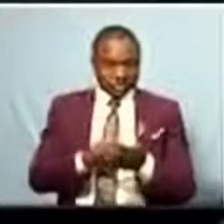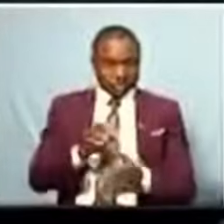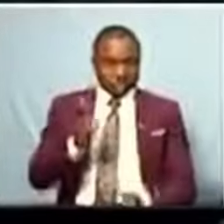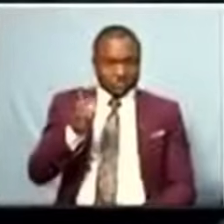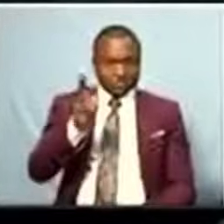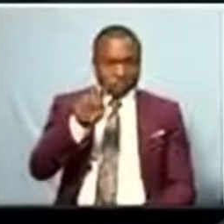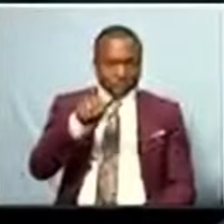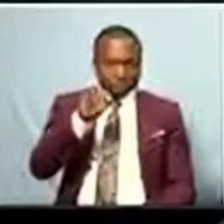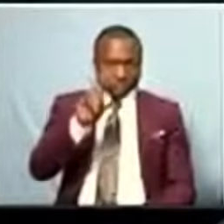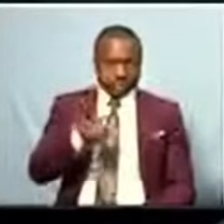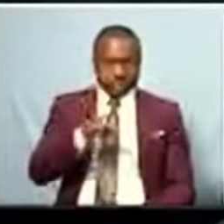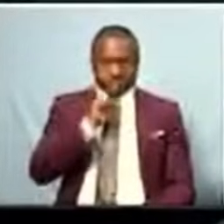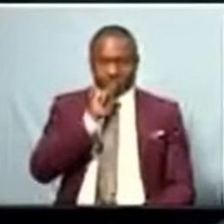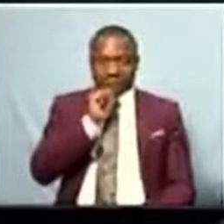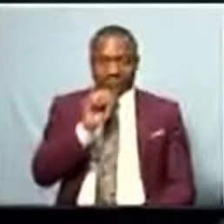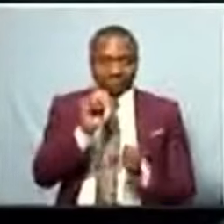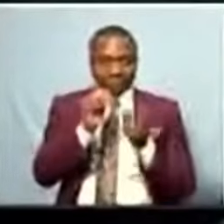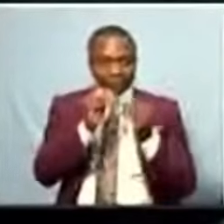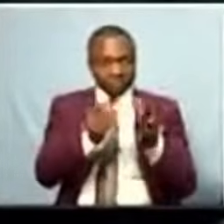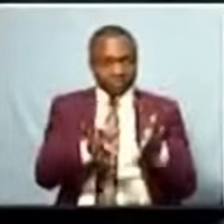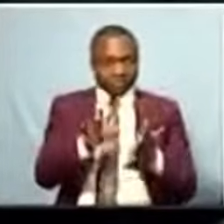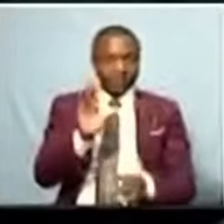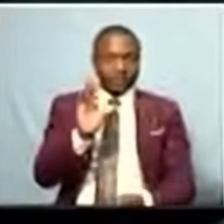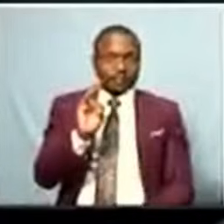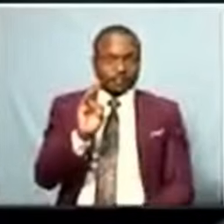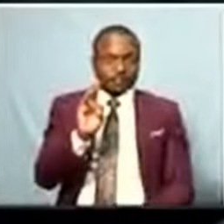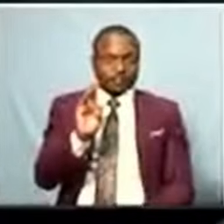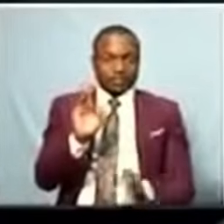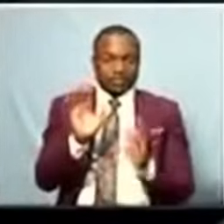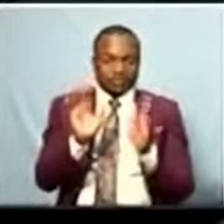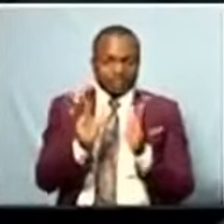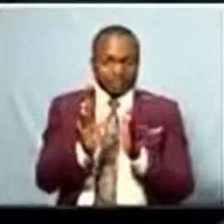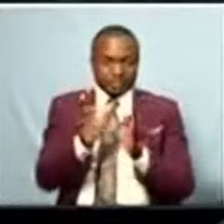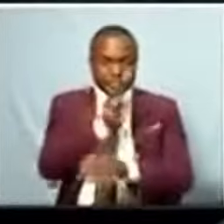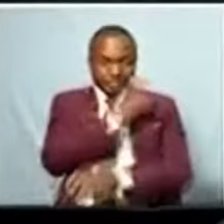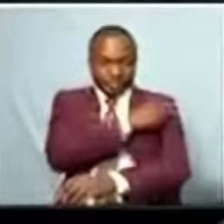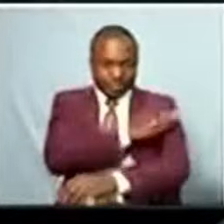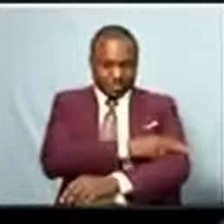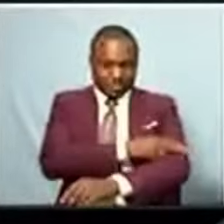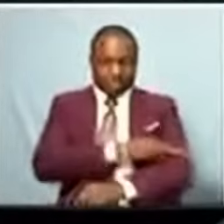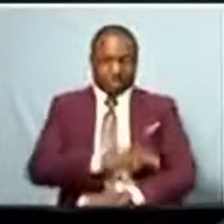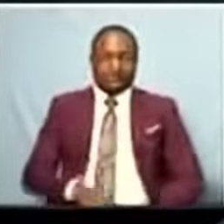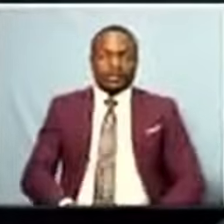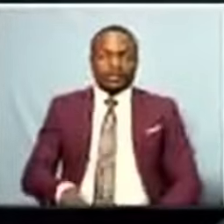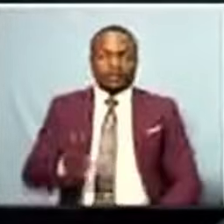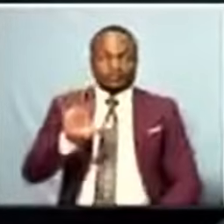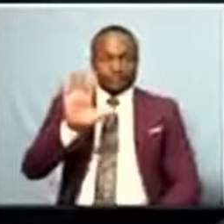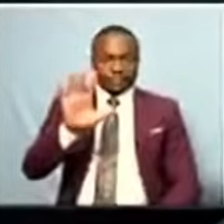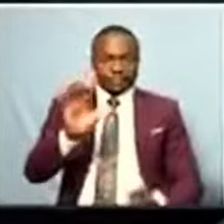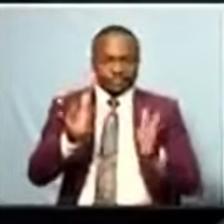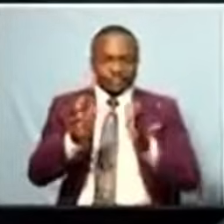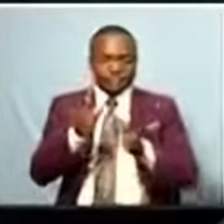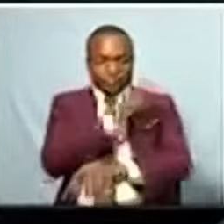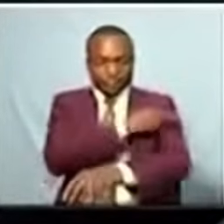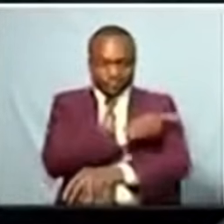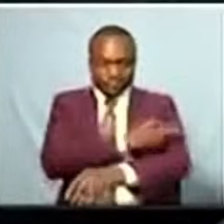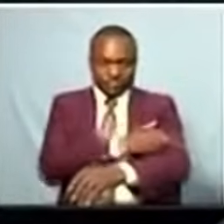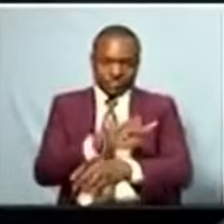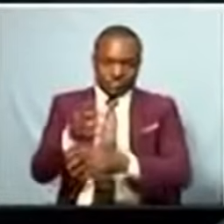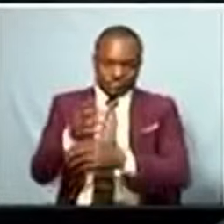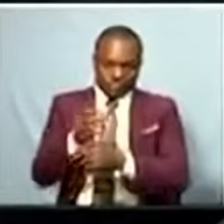$42,000 had not been delivered to 17 mini hospitals. Further, 5 mini hospitals